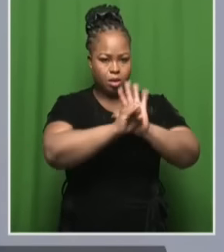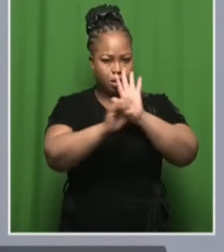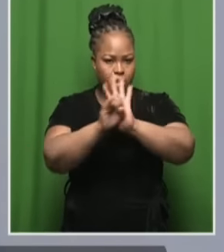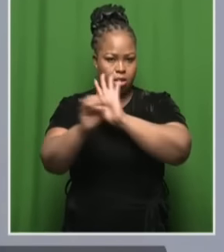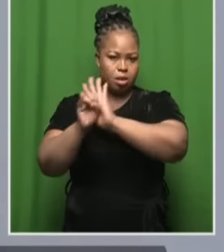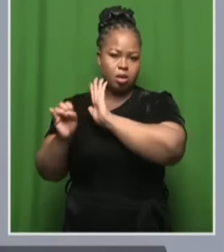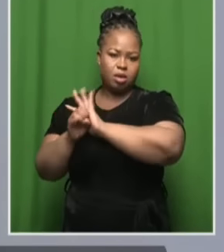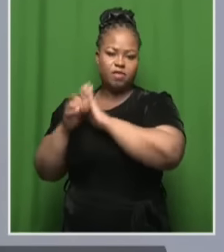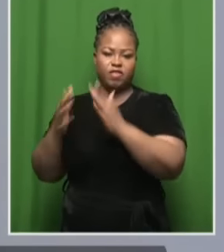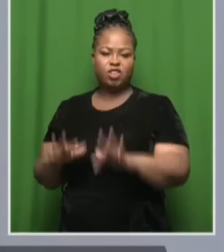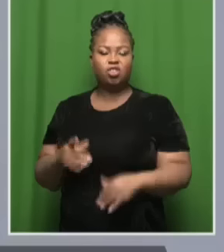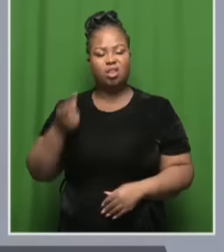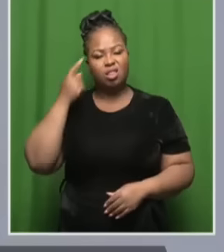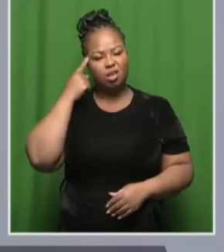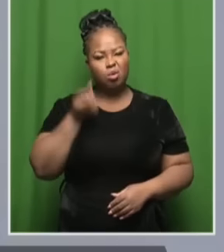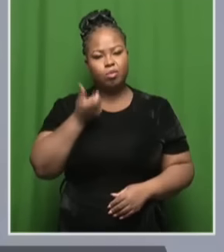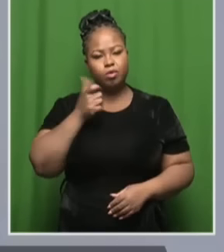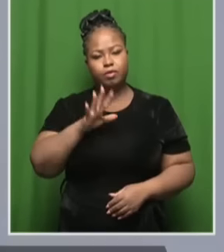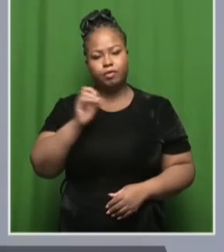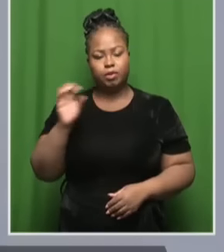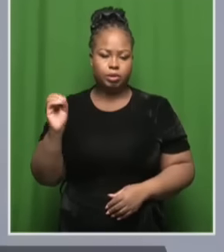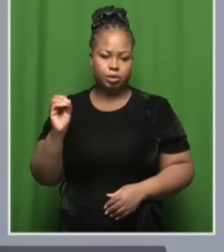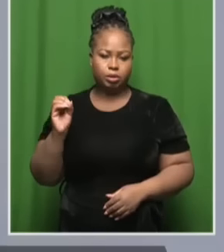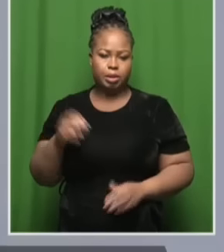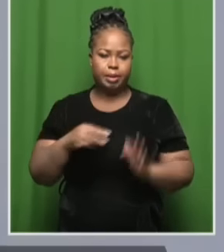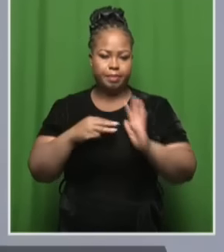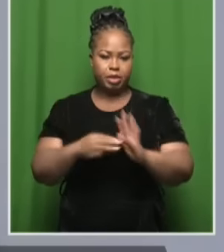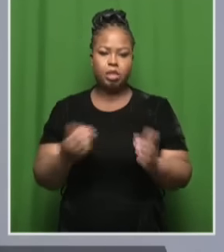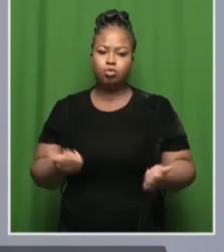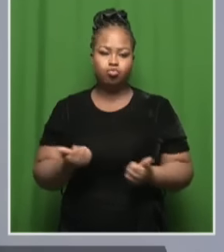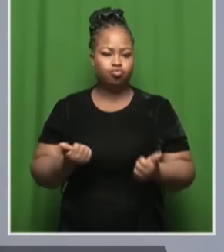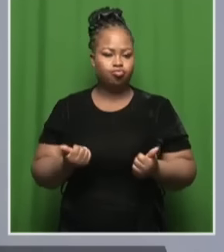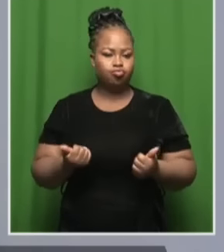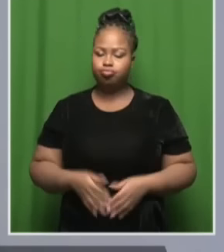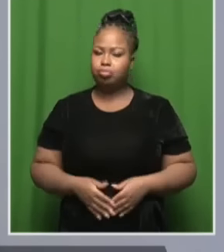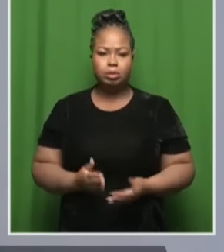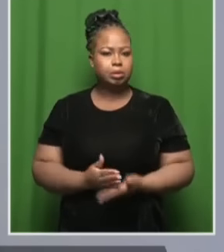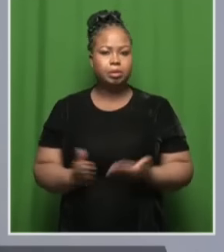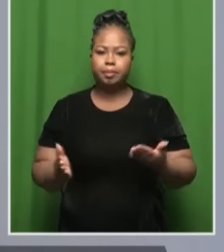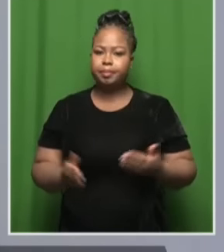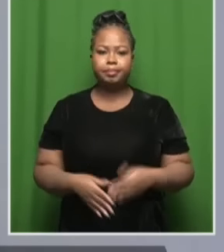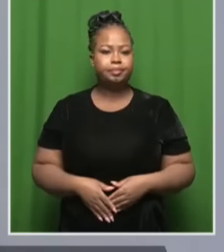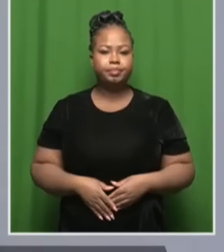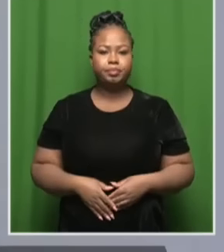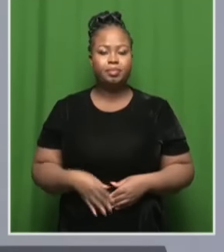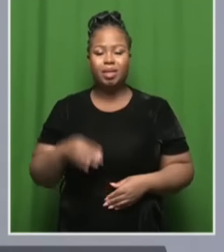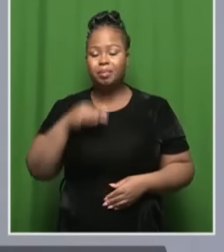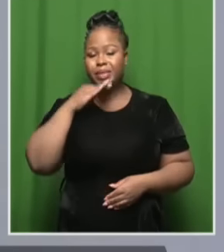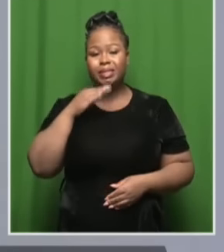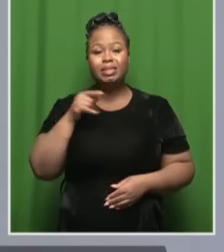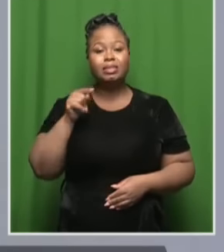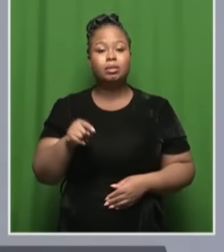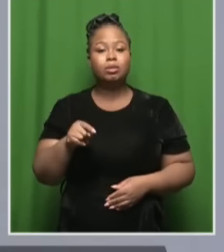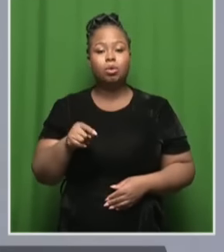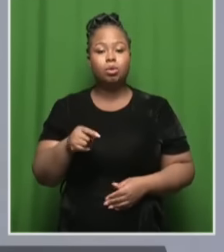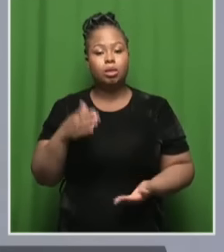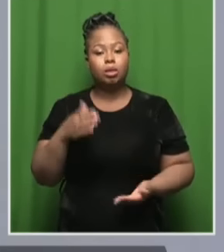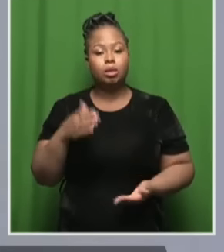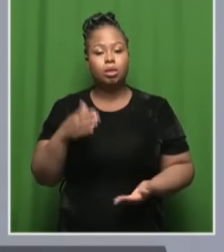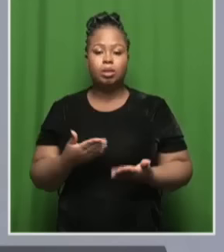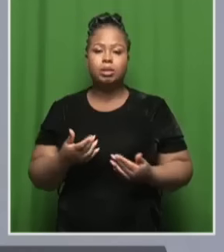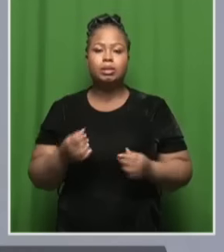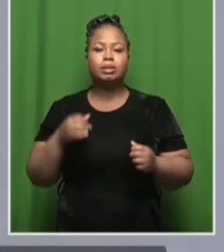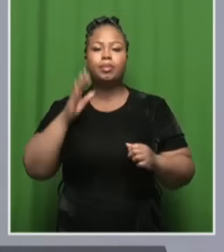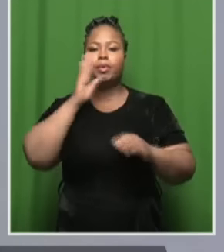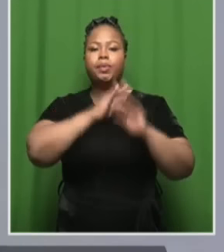of them, I think plus or minus 500 meters, which are basically non-vending. Non-vending are meters that will either have been